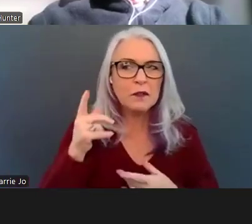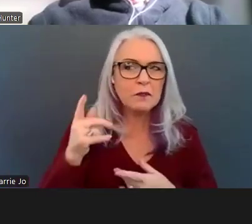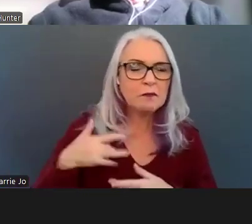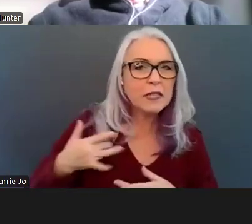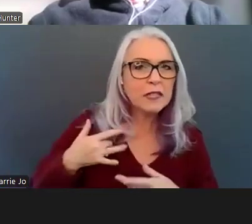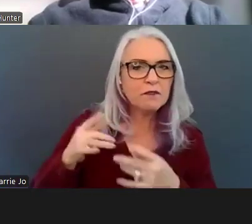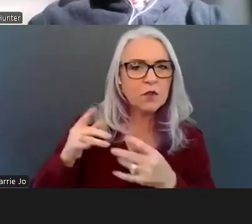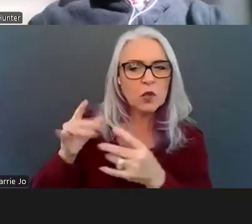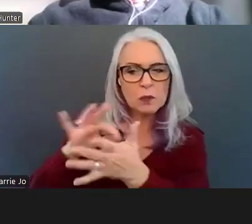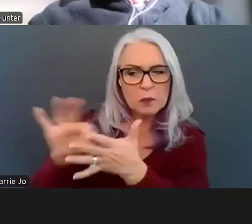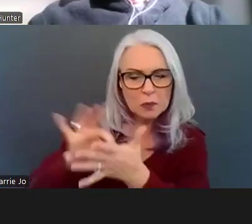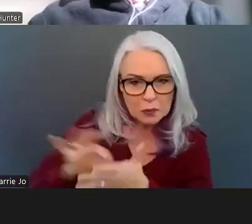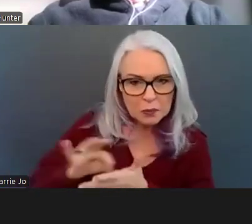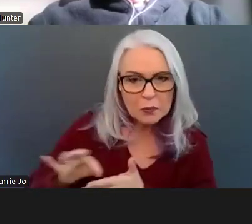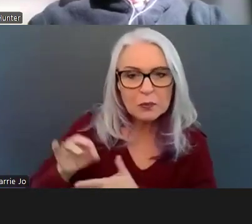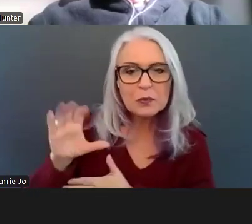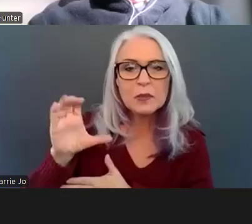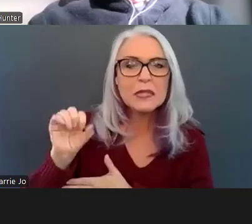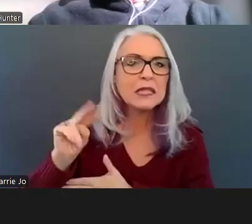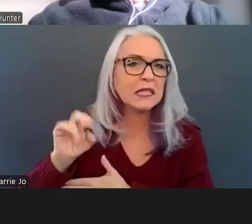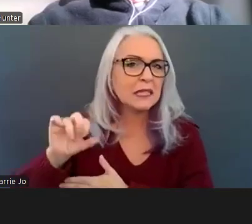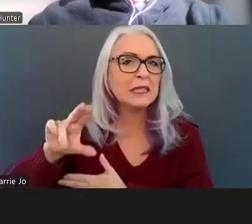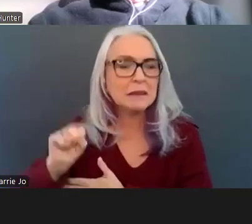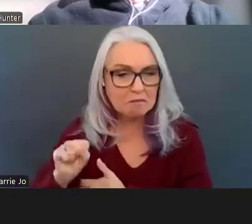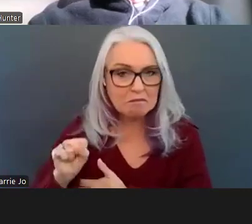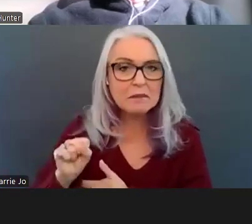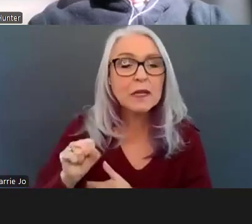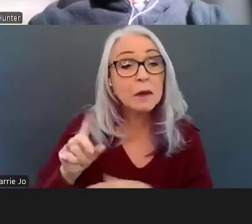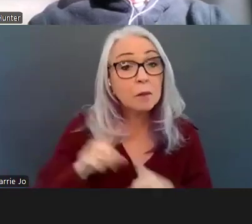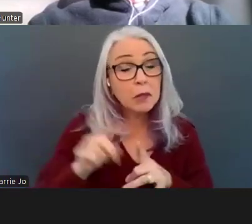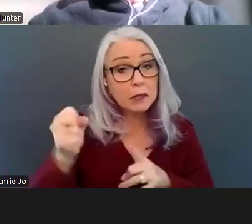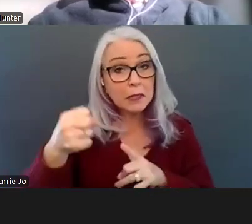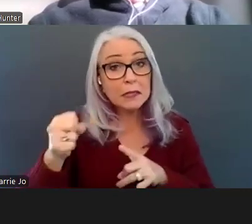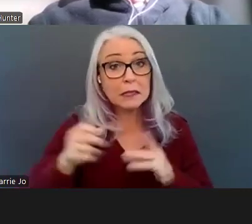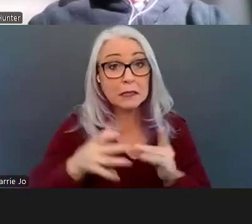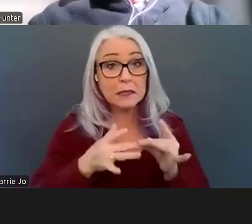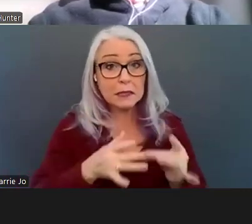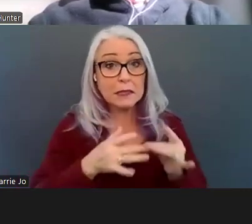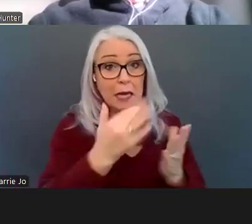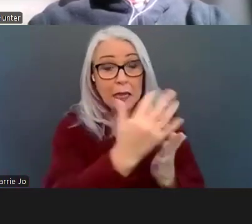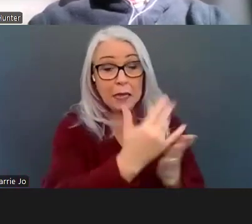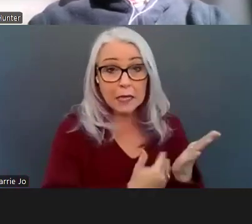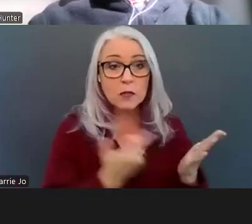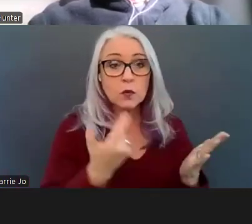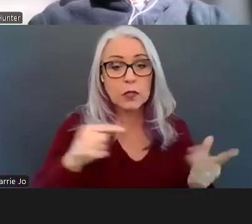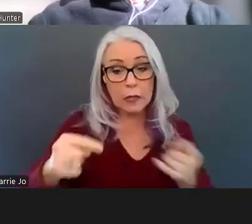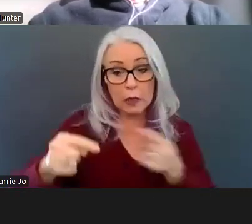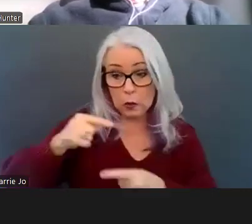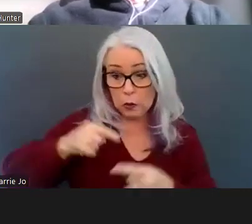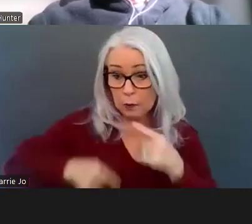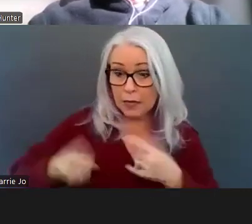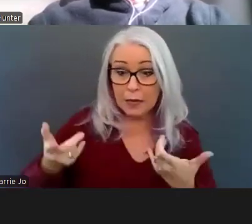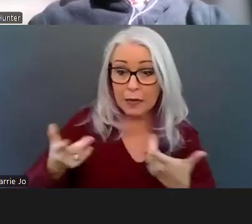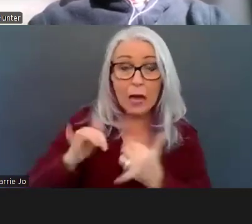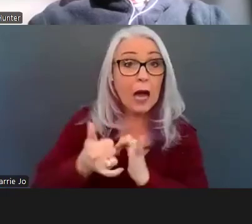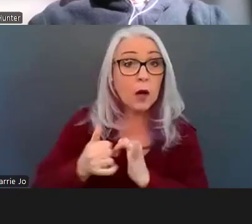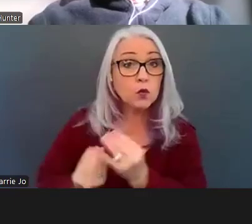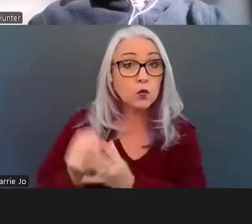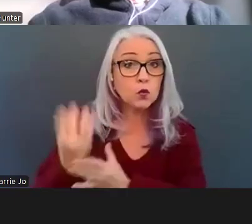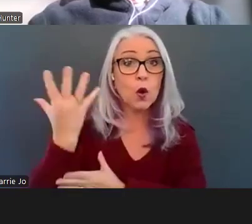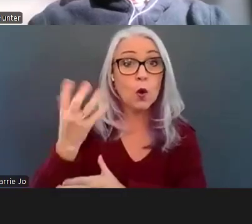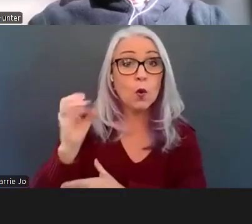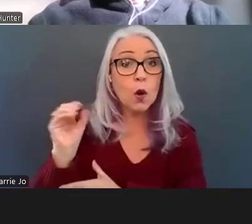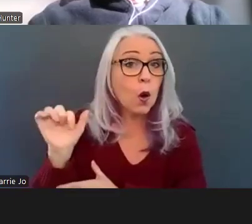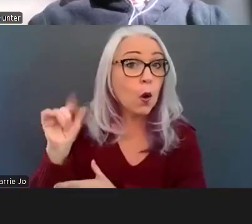there are guidelines for a lot. You know, we go back to our Gingrich Roach tables to look at how we want to grow oak, for instance. But again,